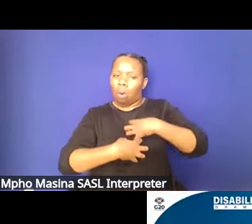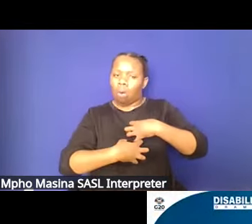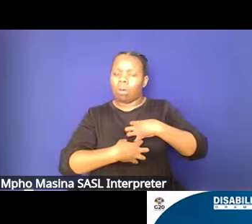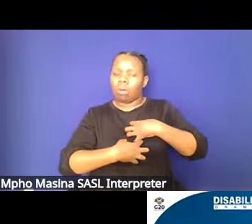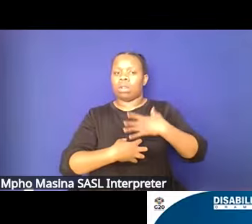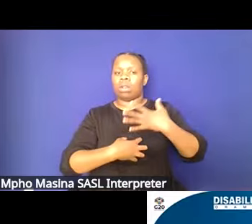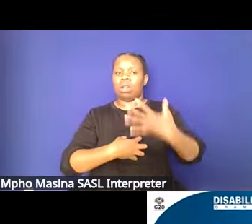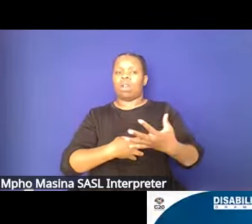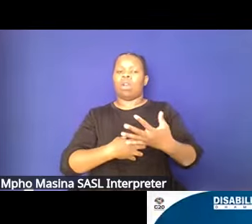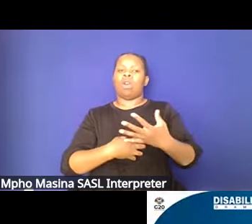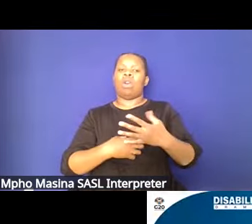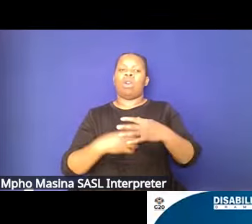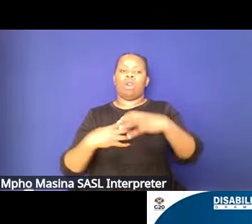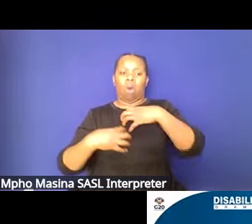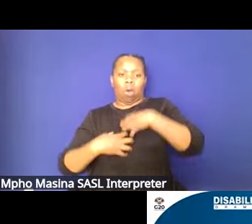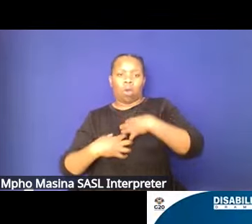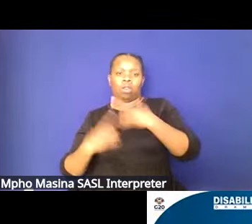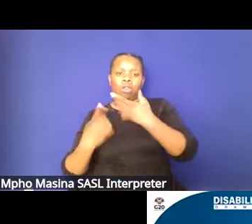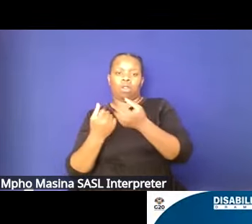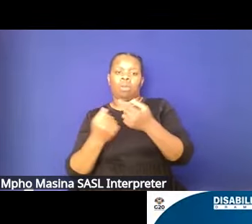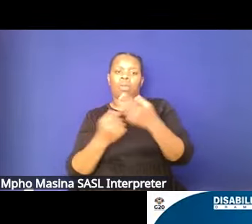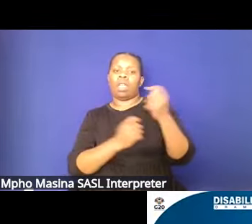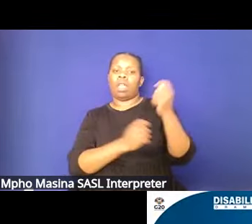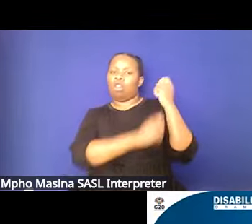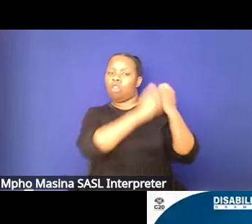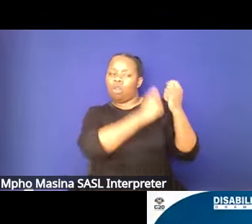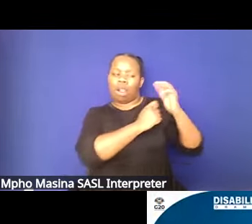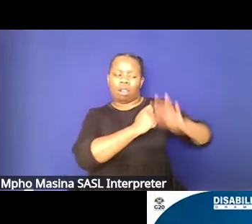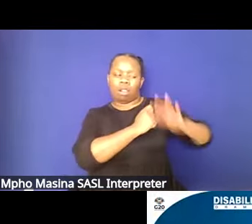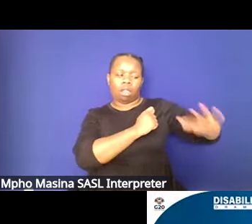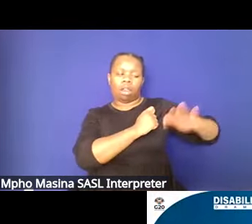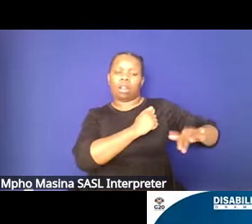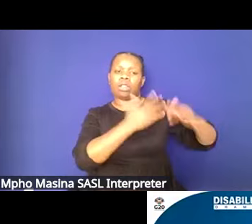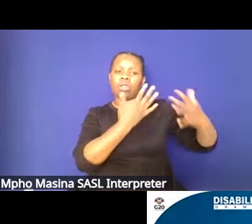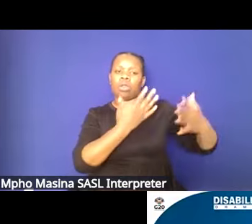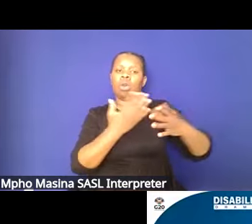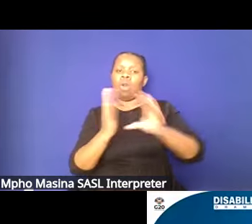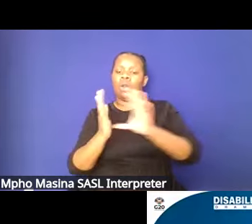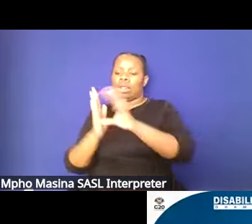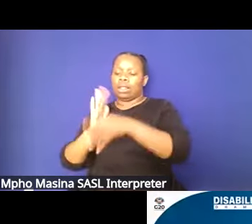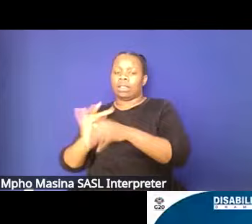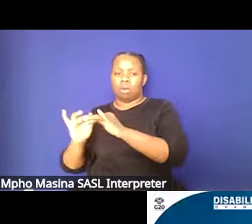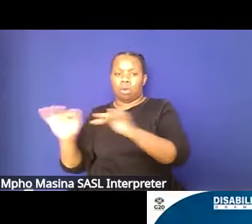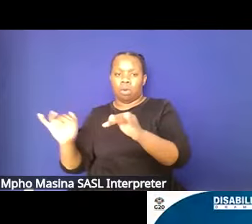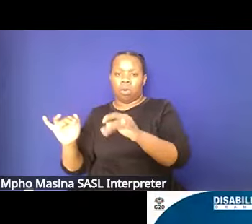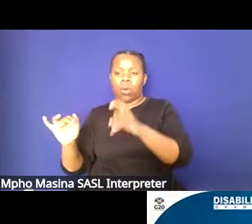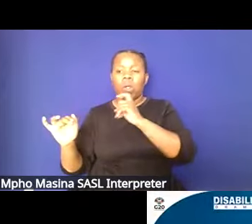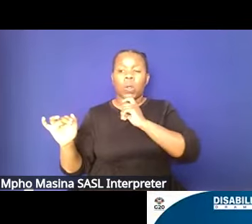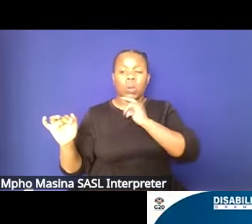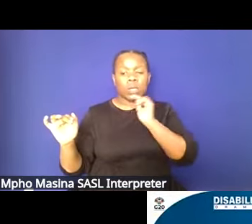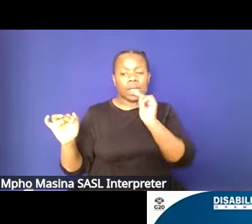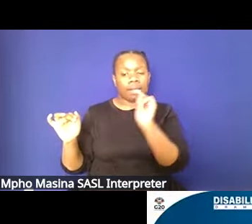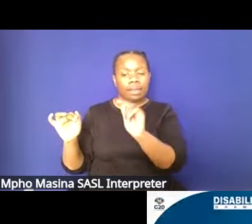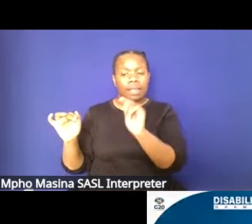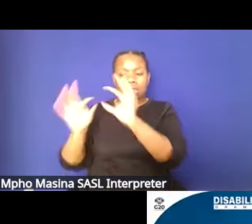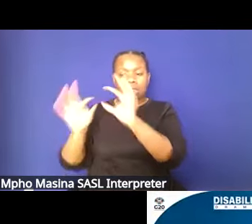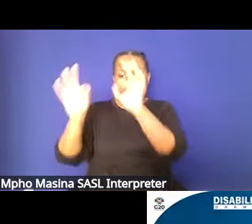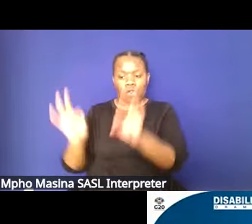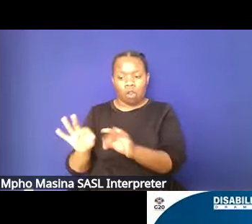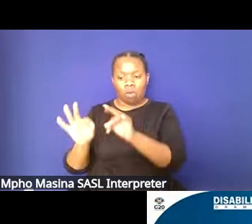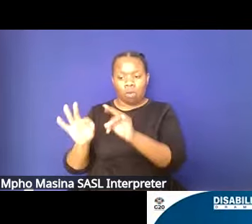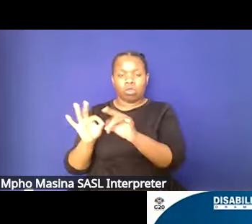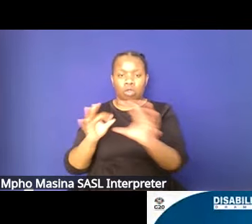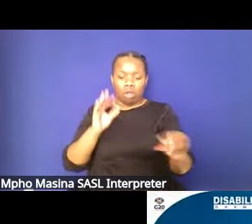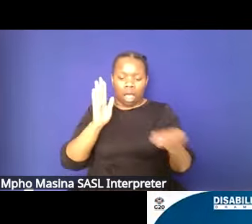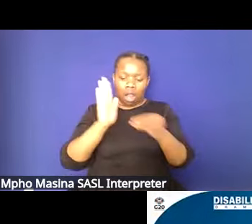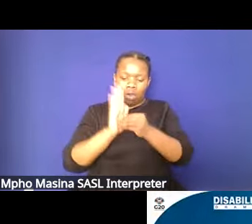by persons from rural areas and persons with disability. And we used it for the allocation of points. A BE